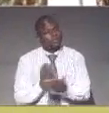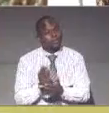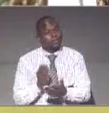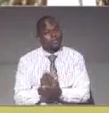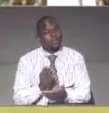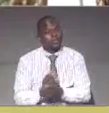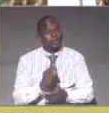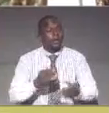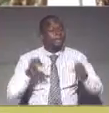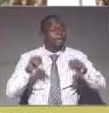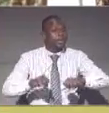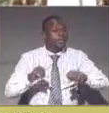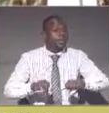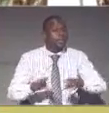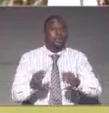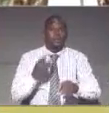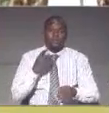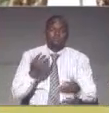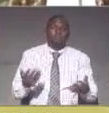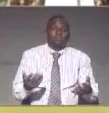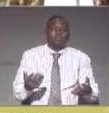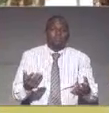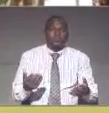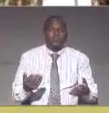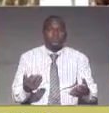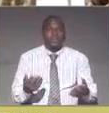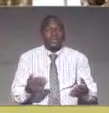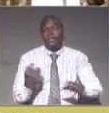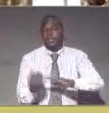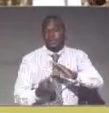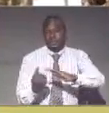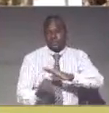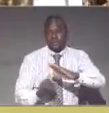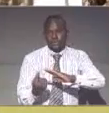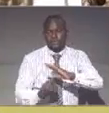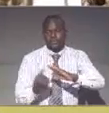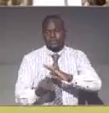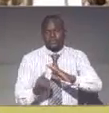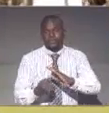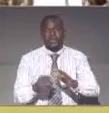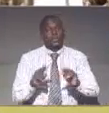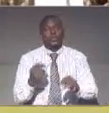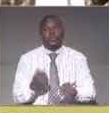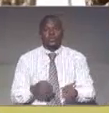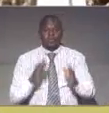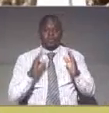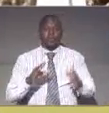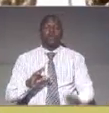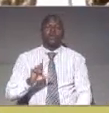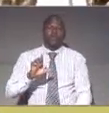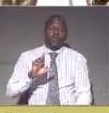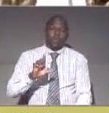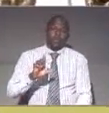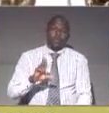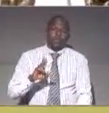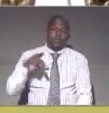alarming. And we think the situation is not only for Rupa. Rupa